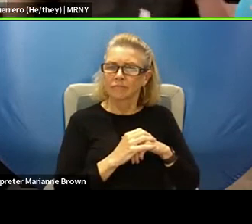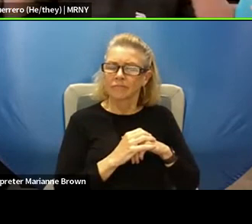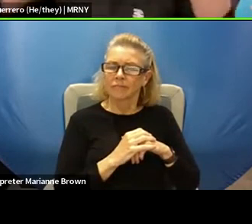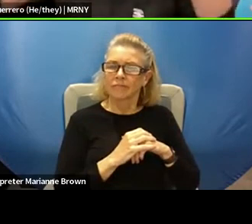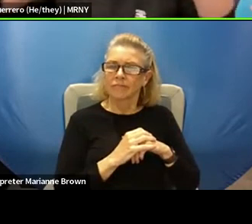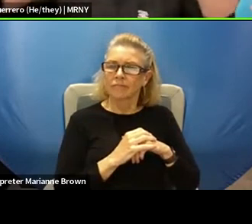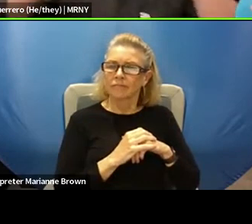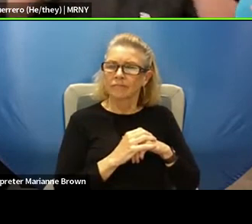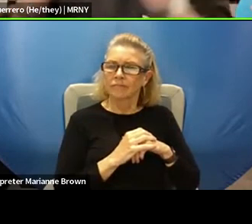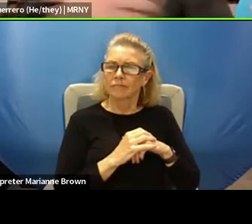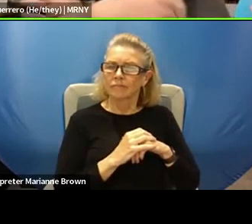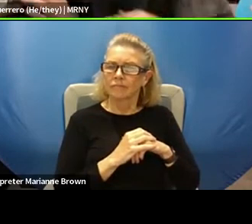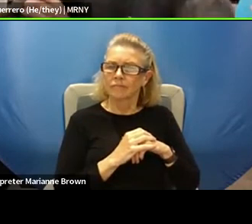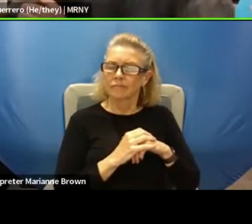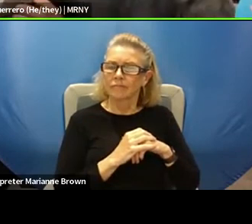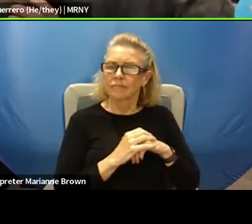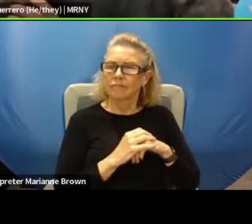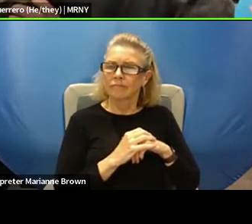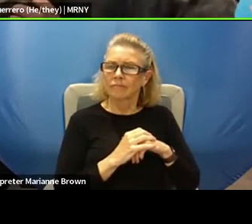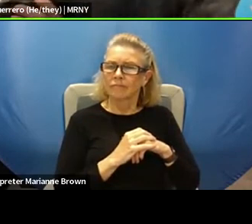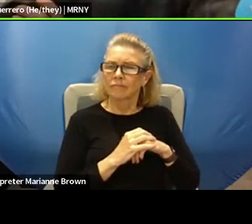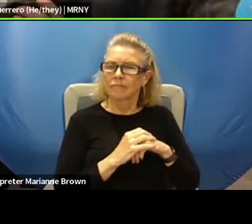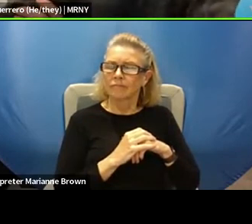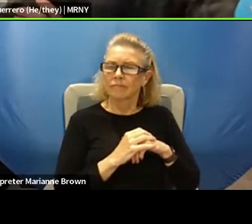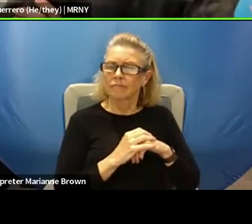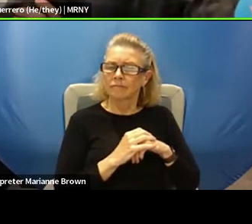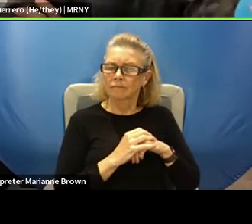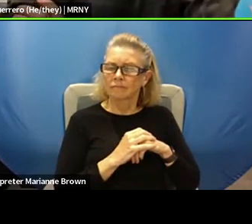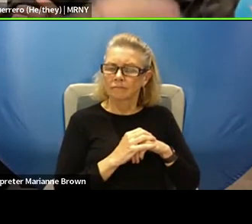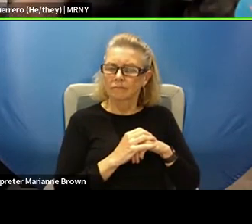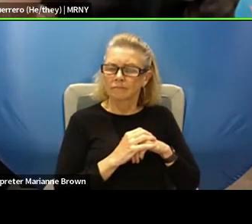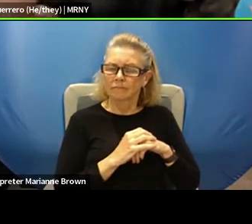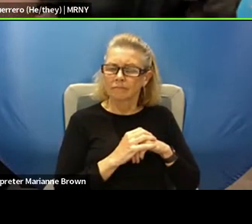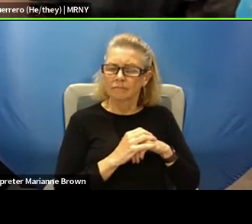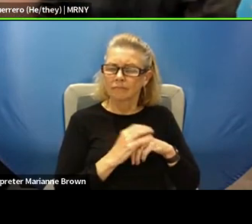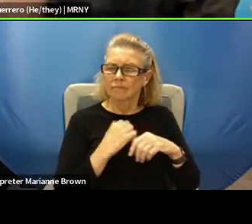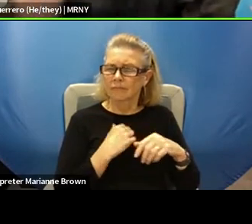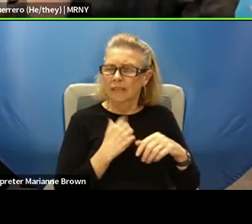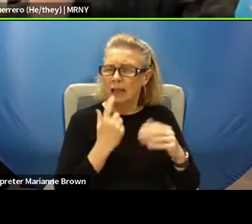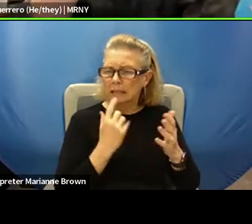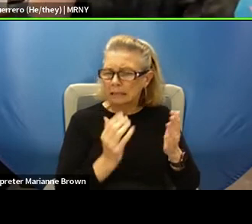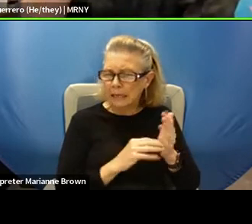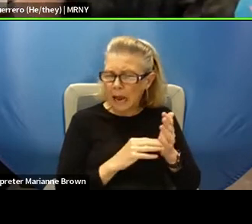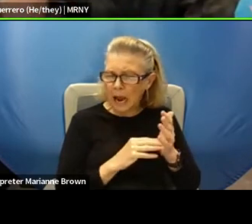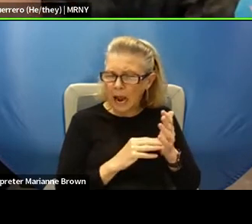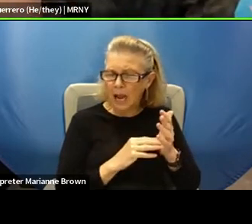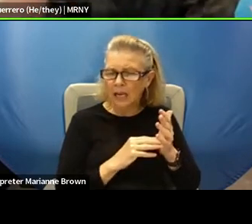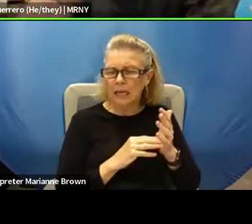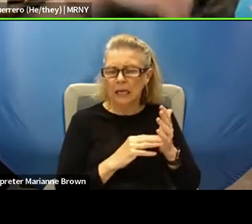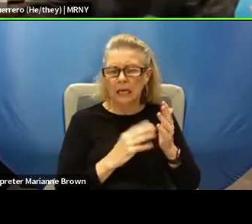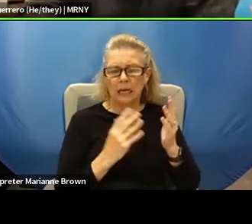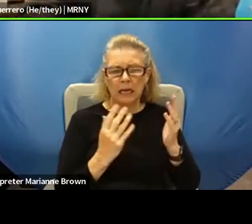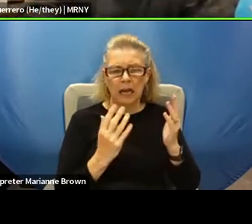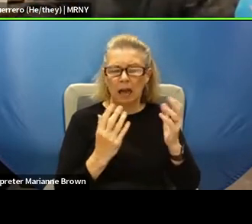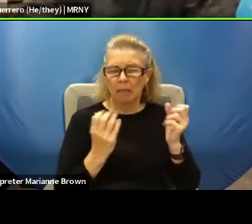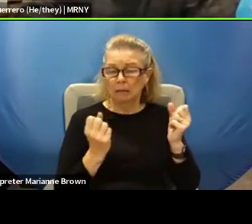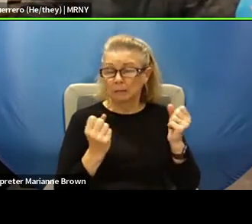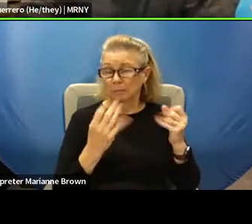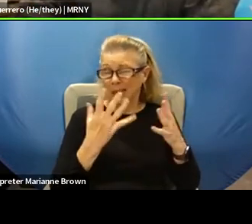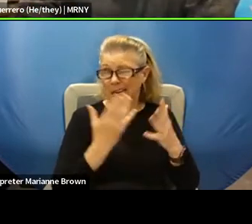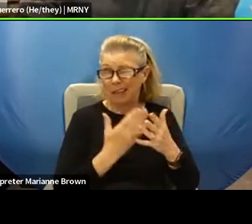So, okay. I was thinking there's many aspects of visibility that come to mind,